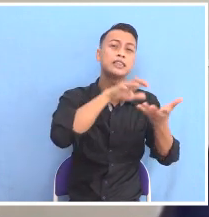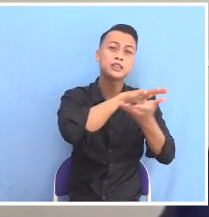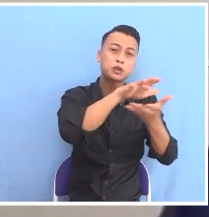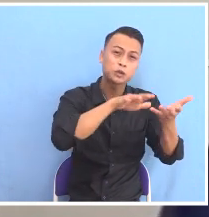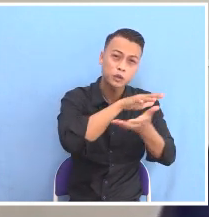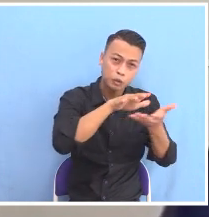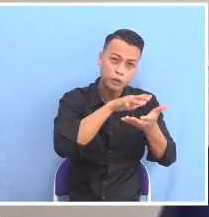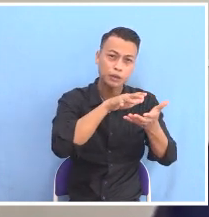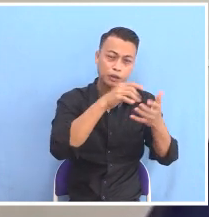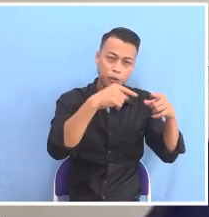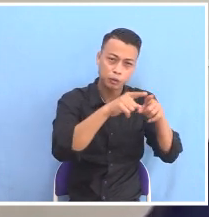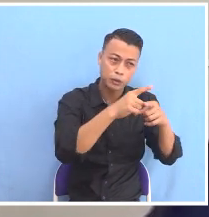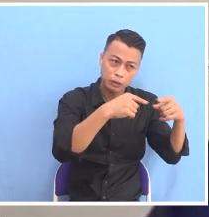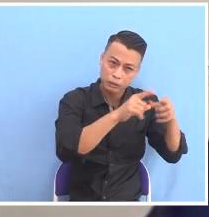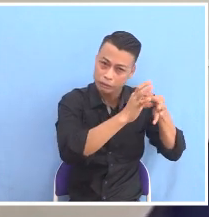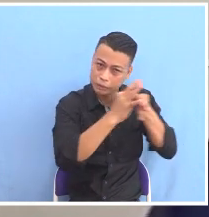lai